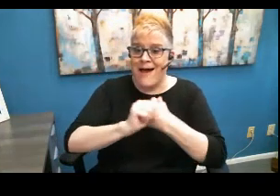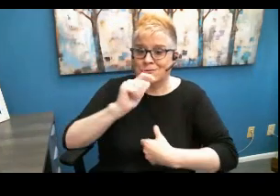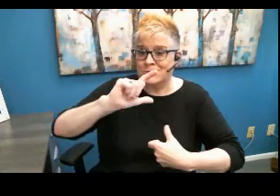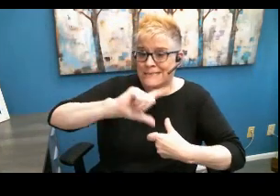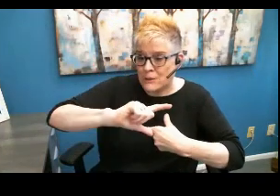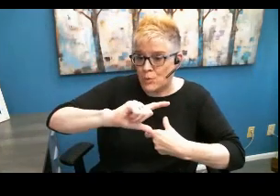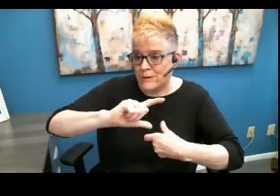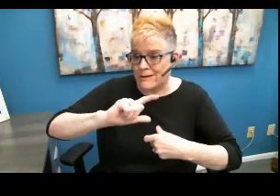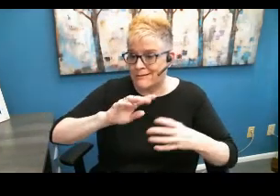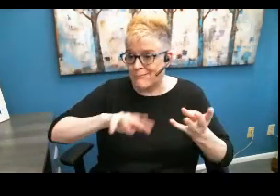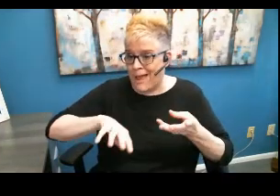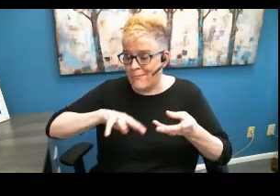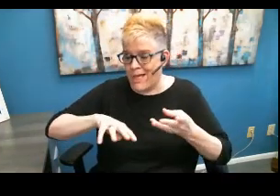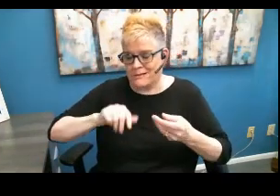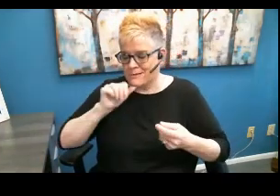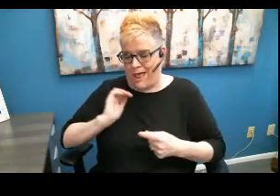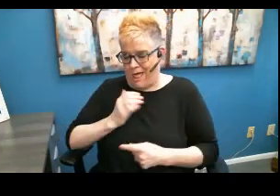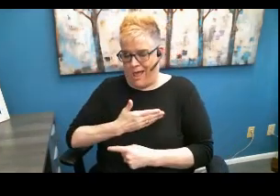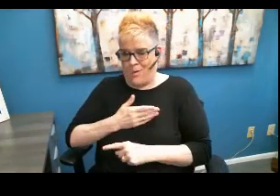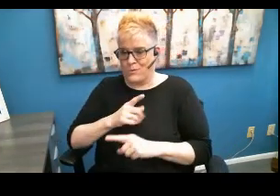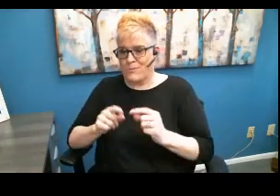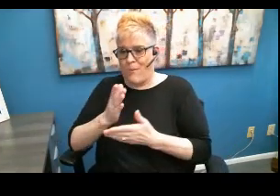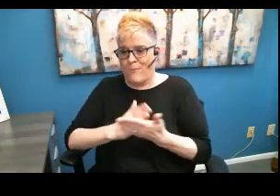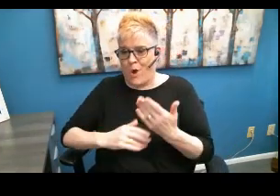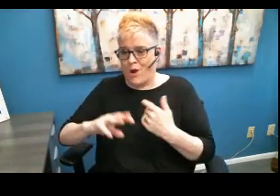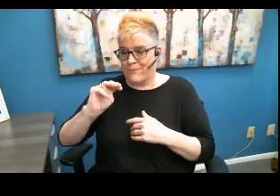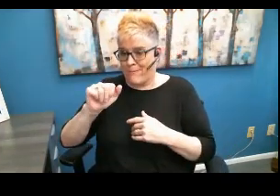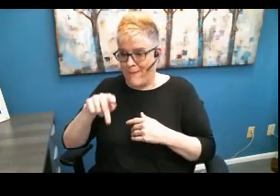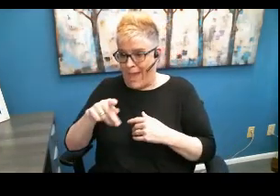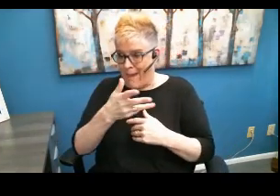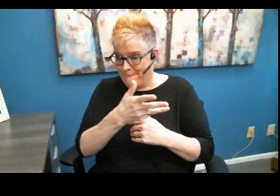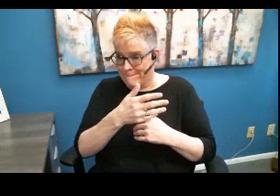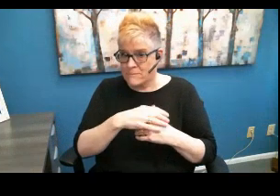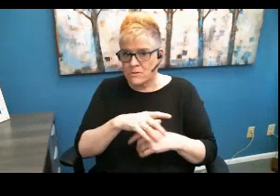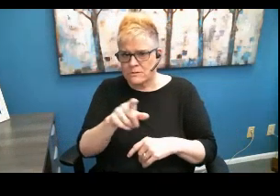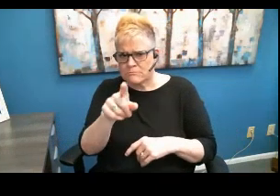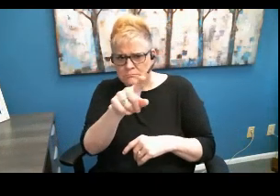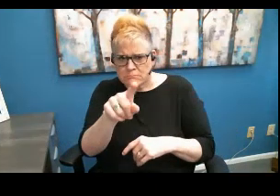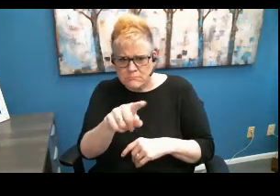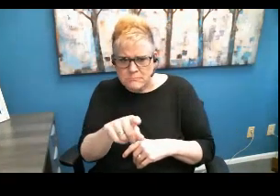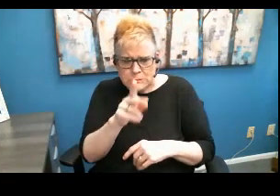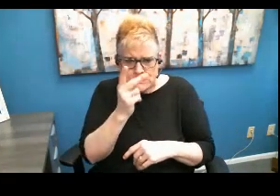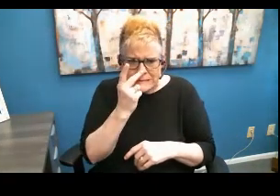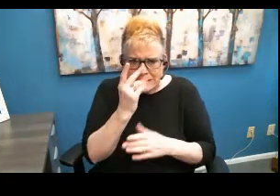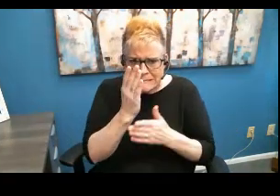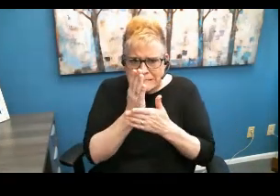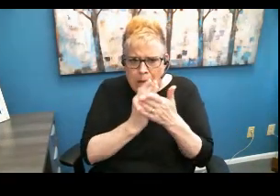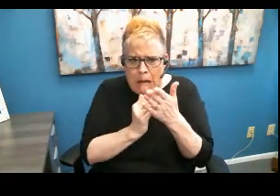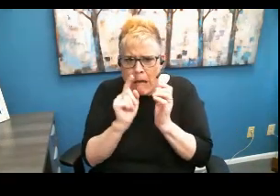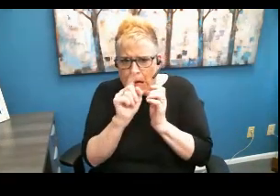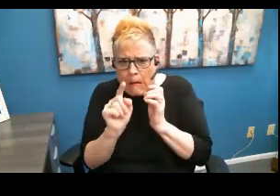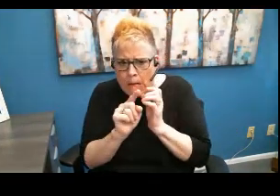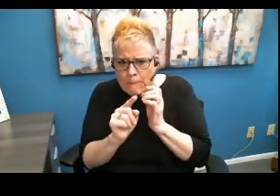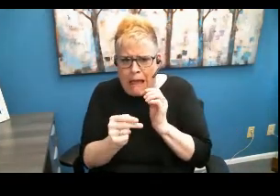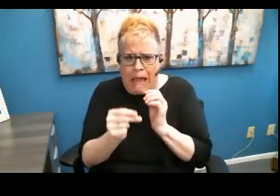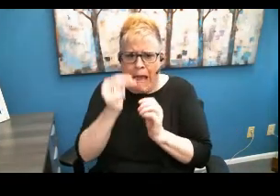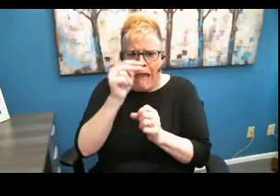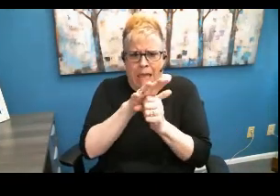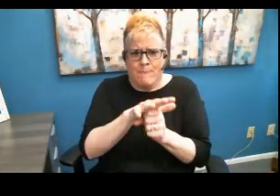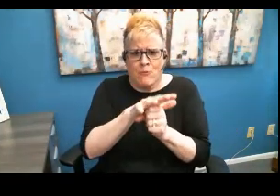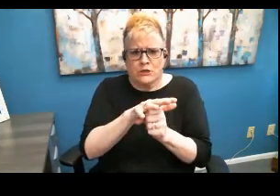but they are part of this national mapping system. So you can see that there are some high